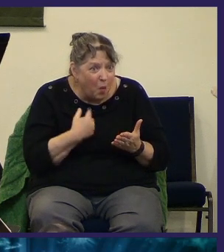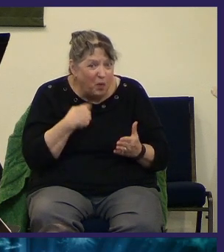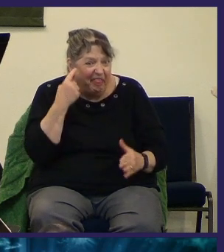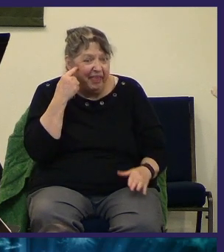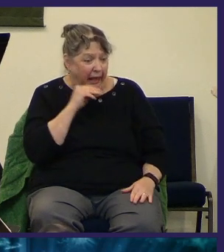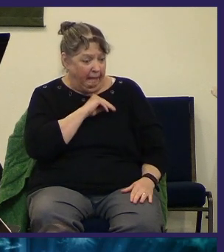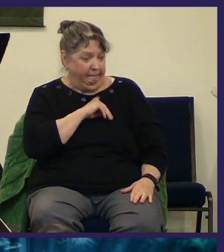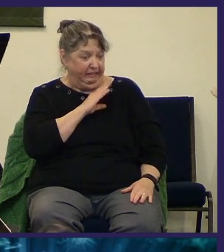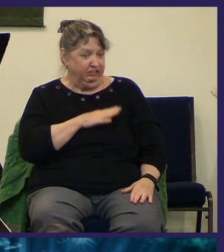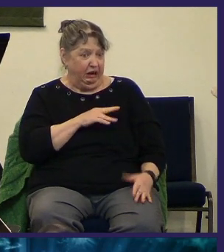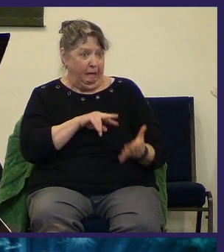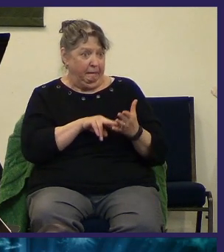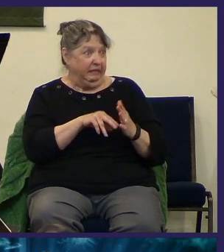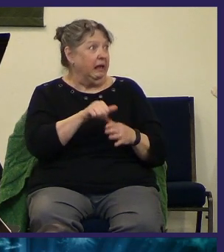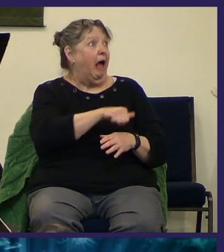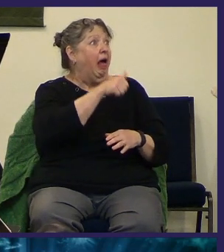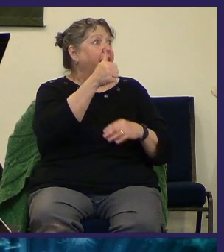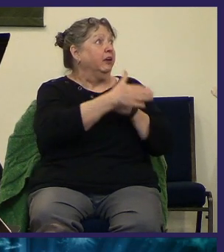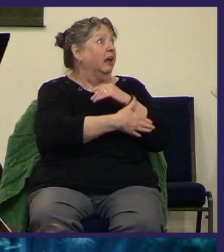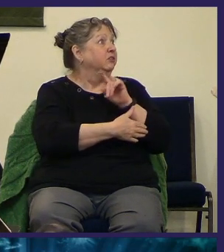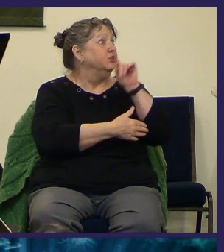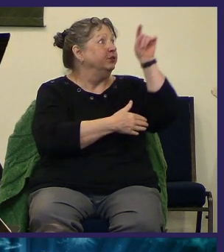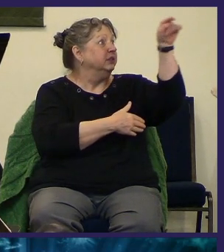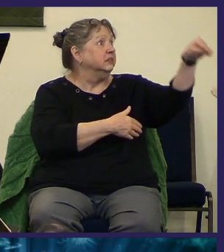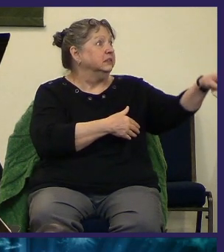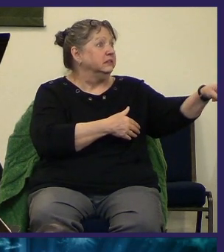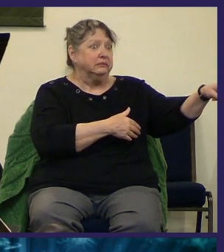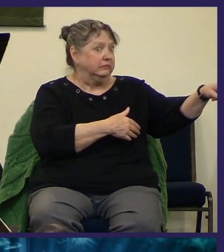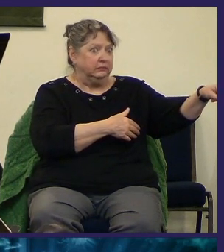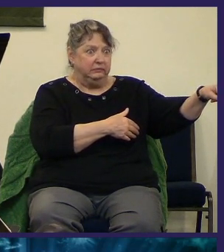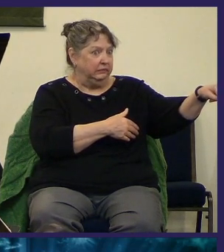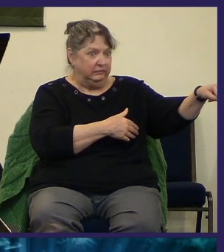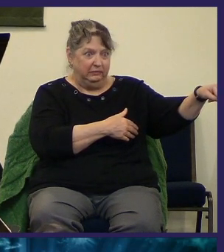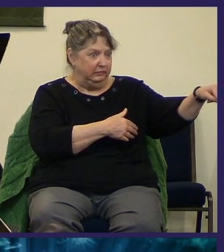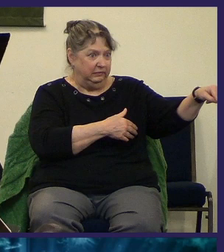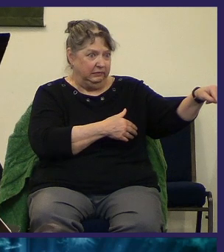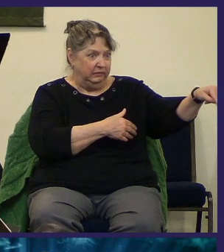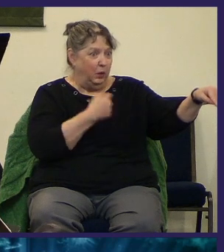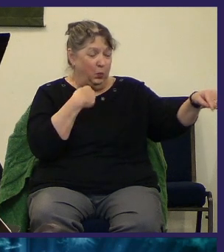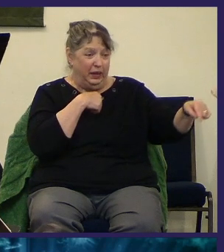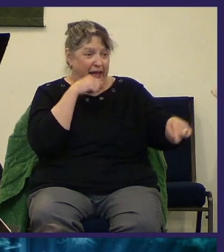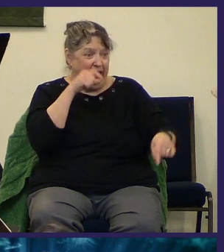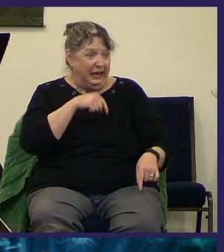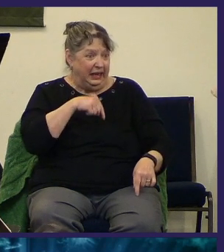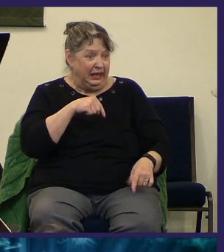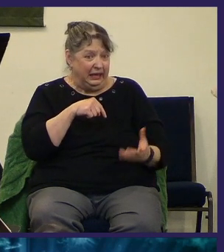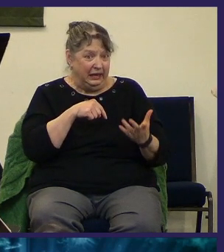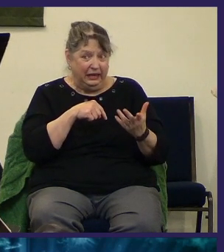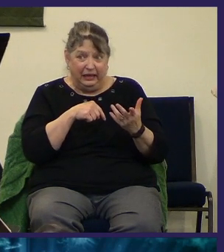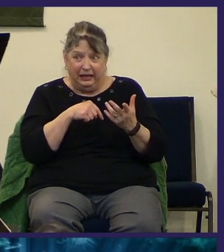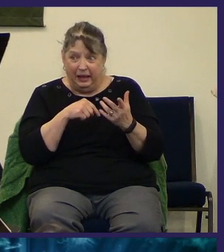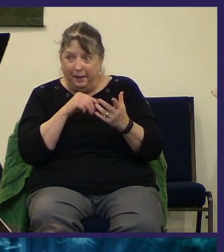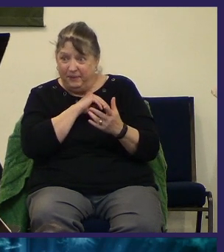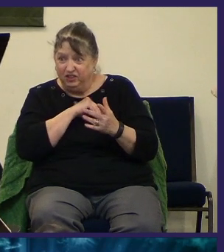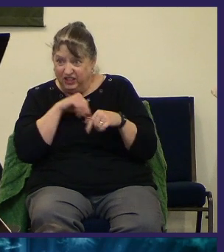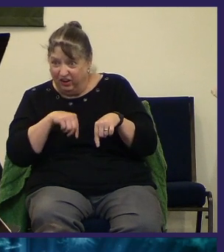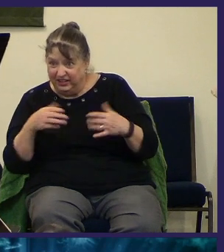fellowship club this was probably about eight or nine years ago we had a young egyptian girl join the club